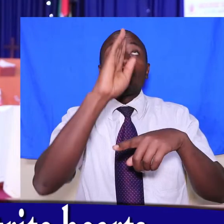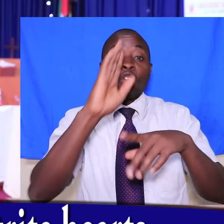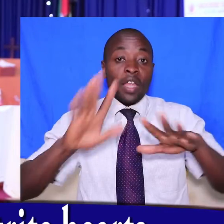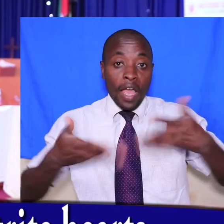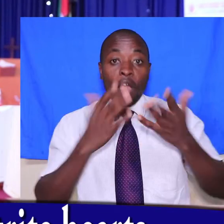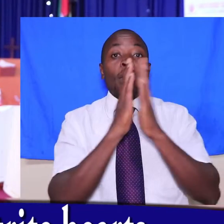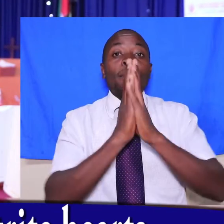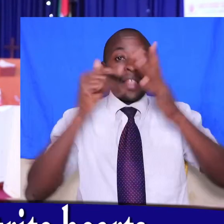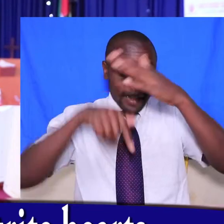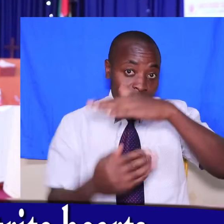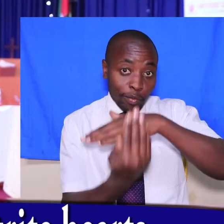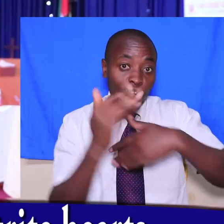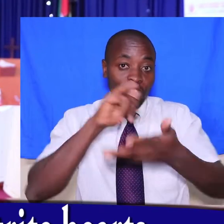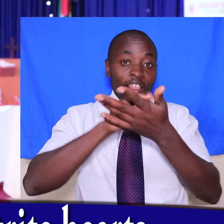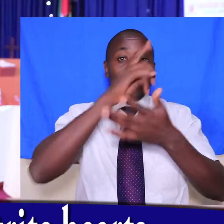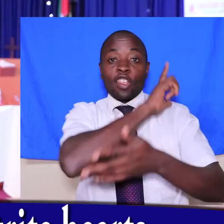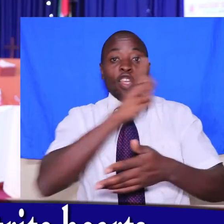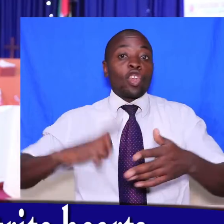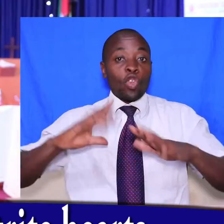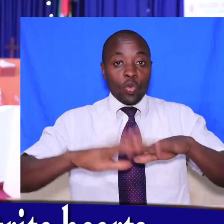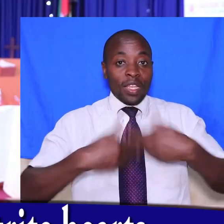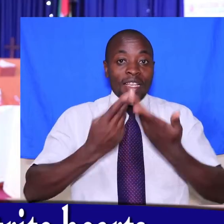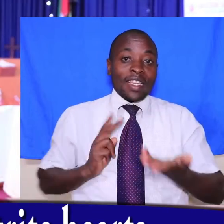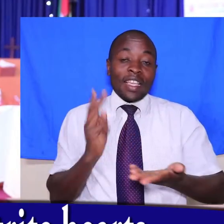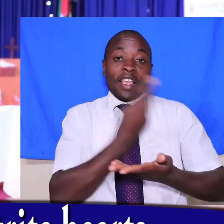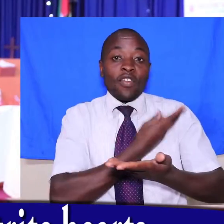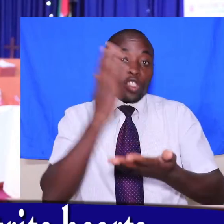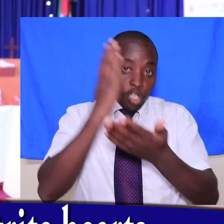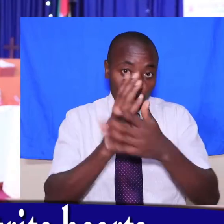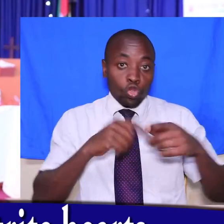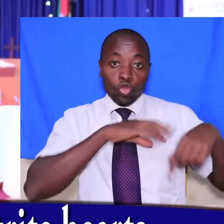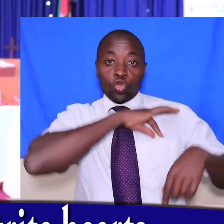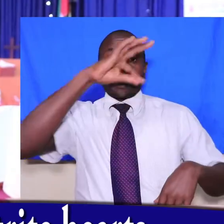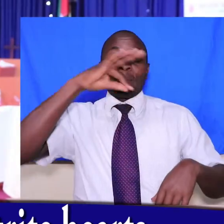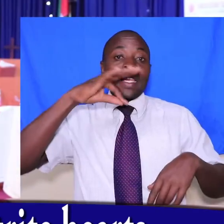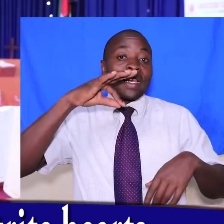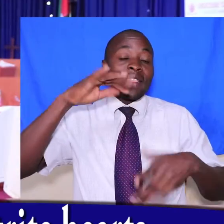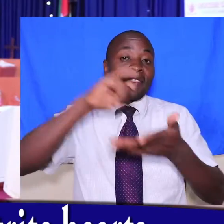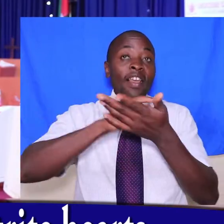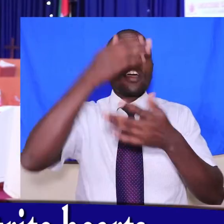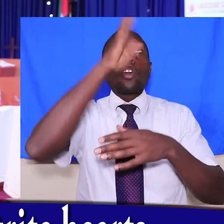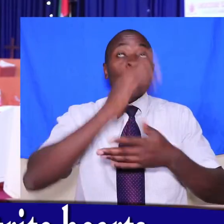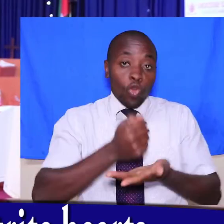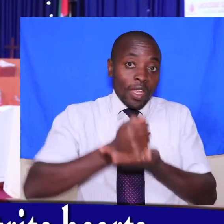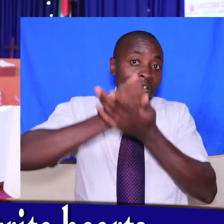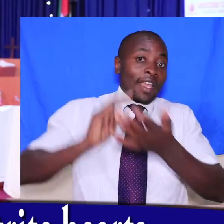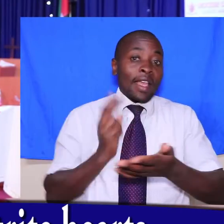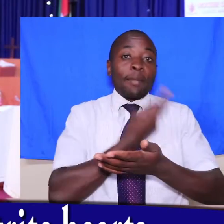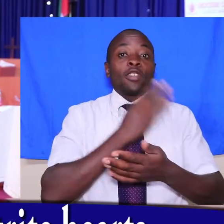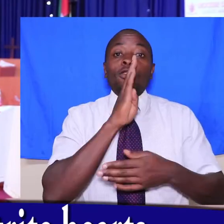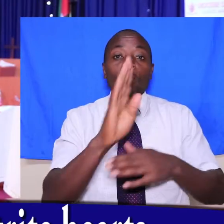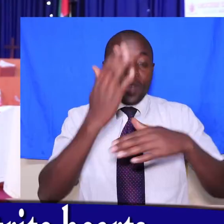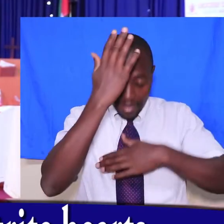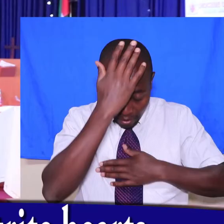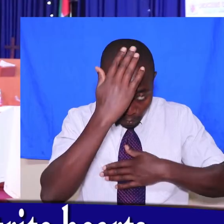How I pray this morning that the Lord will grant us a concrete spirit, that the Lord will help us to be humble in